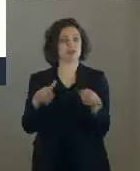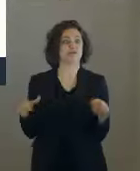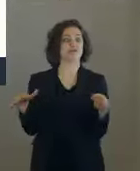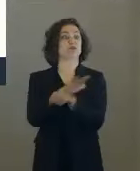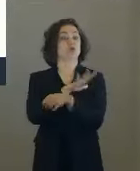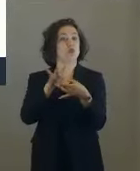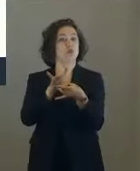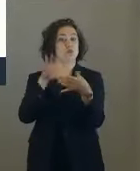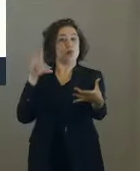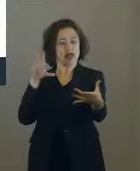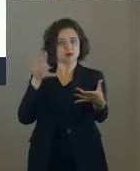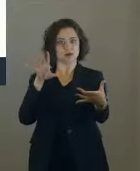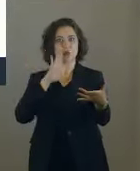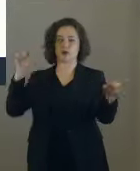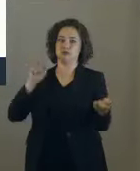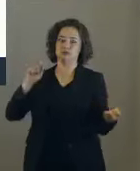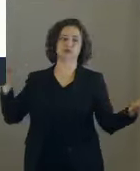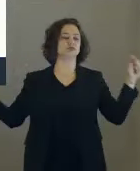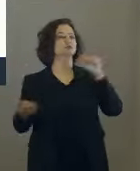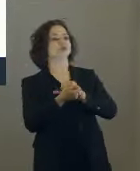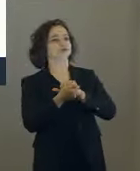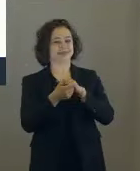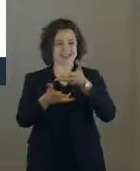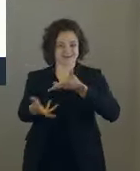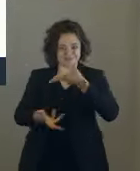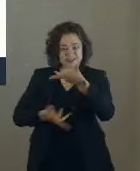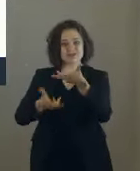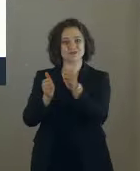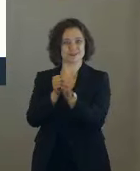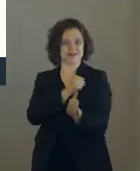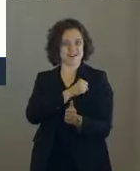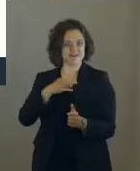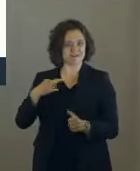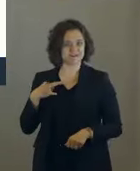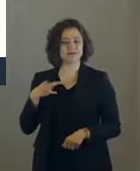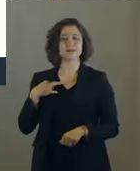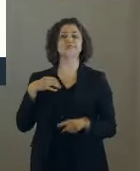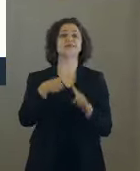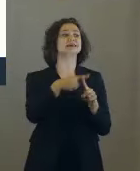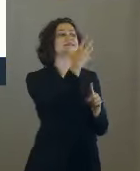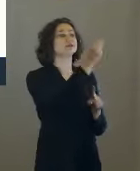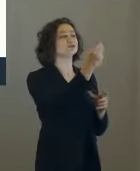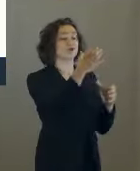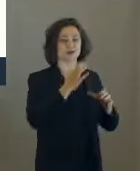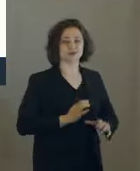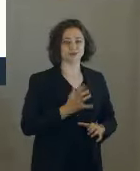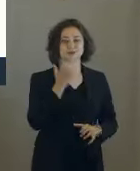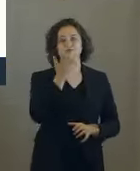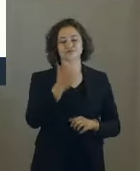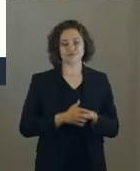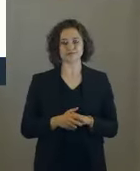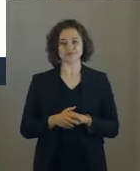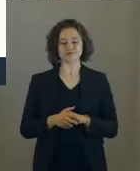has established, this will revolutionize the way that we are able to engage with staff members and our external customers.